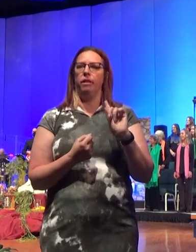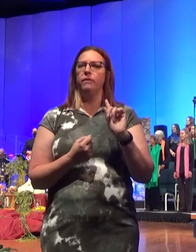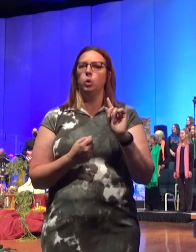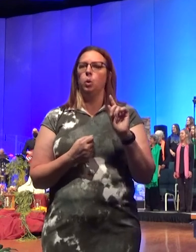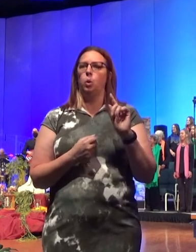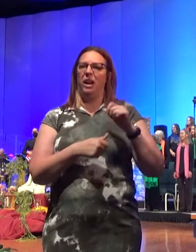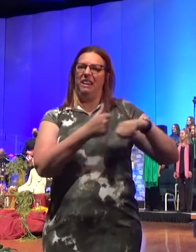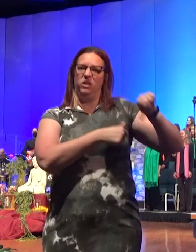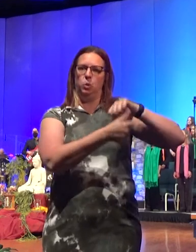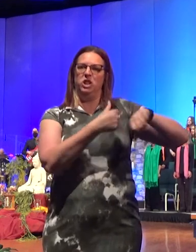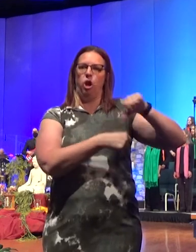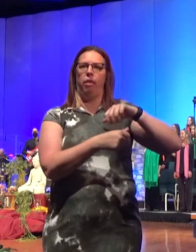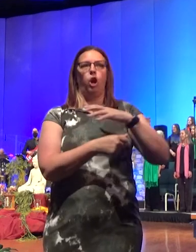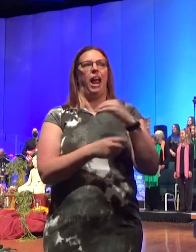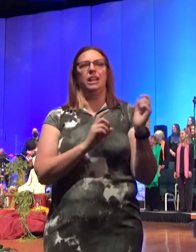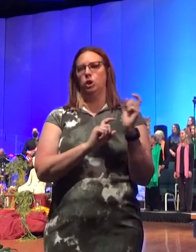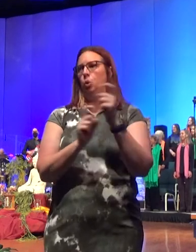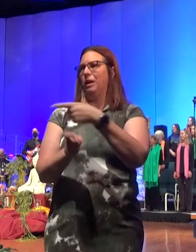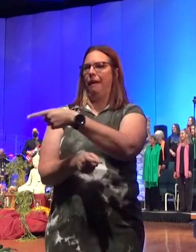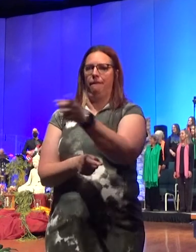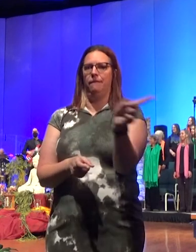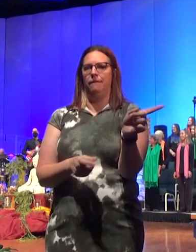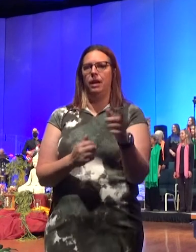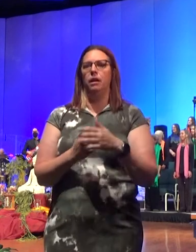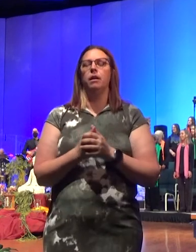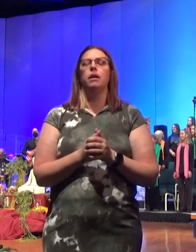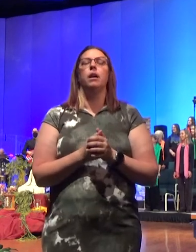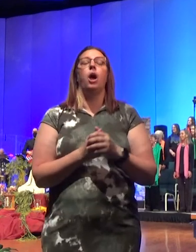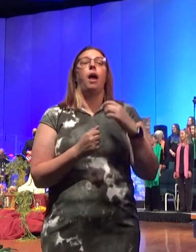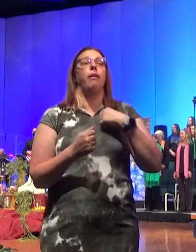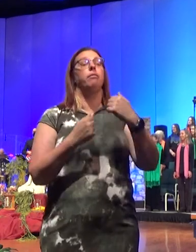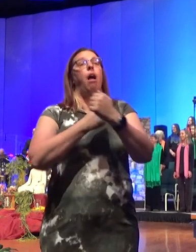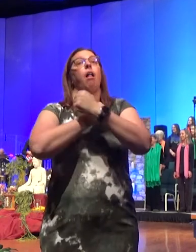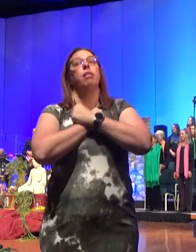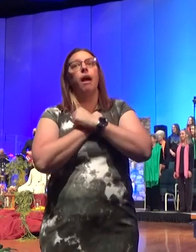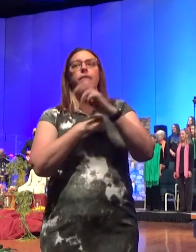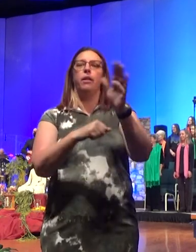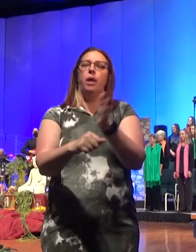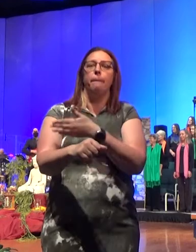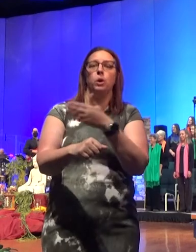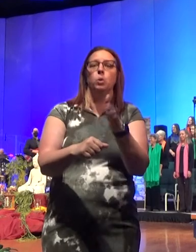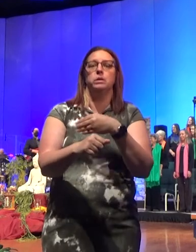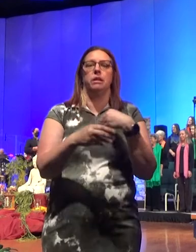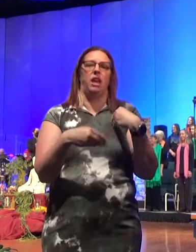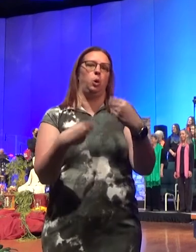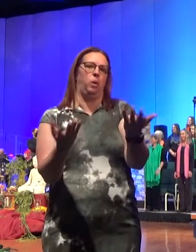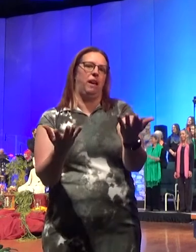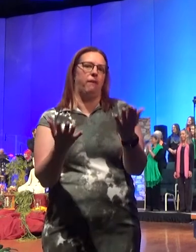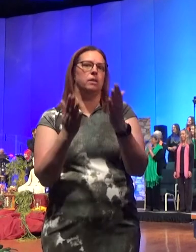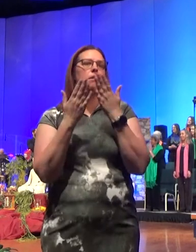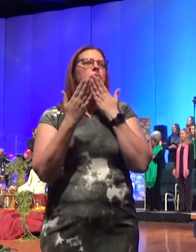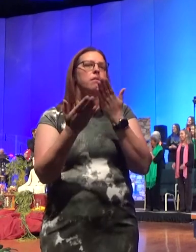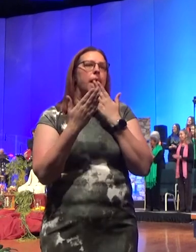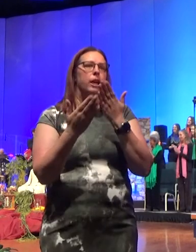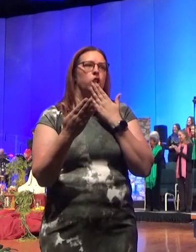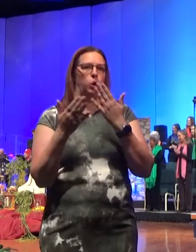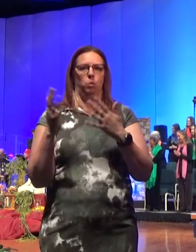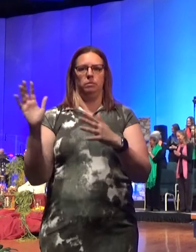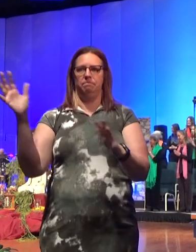all of us, and the love and the music you give to the rest of us. So thank you so much for that.